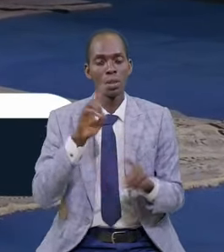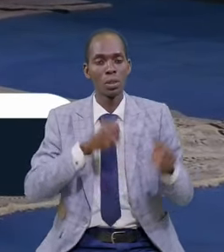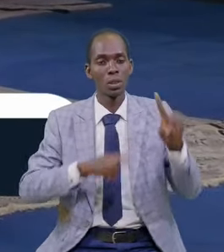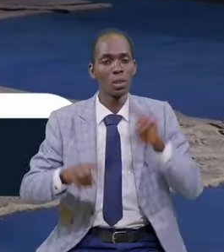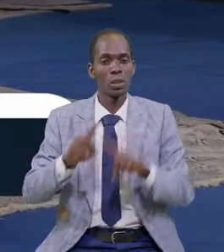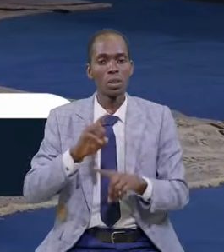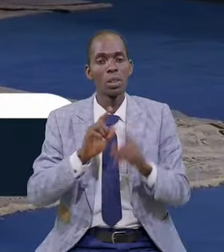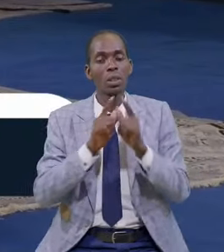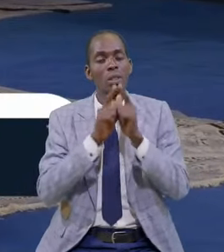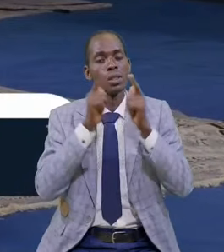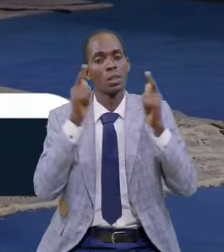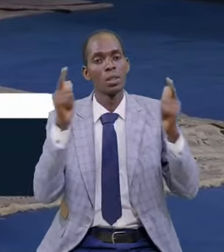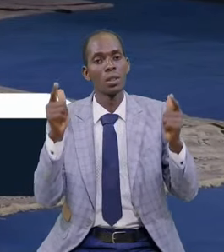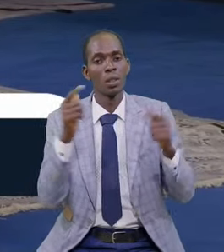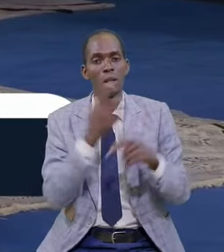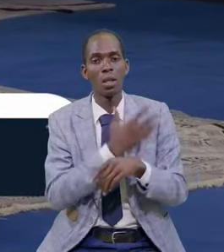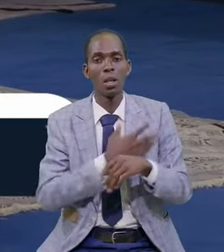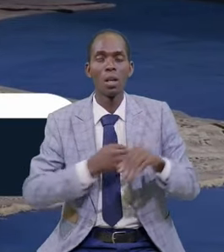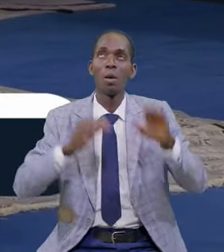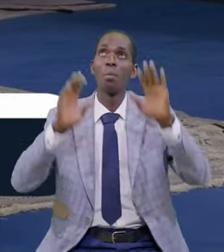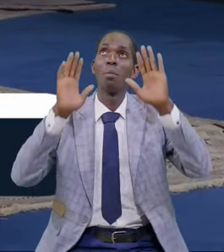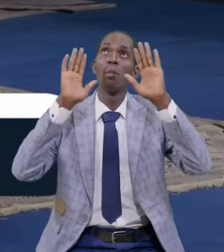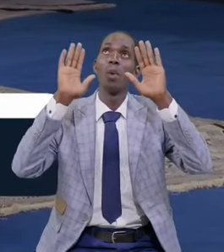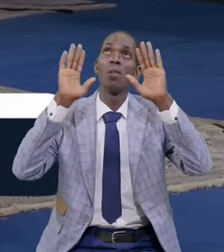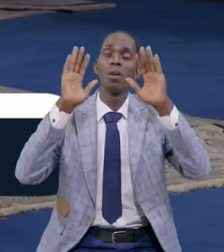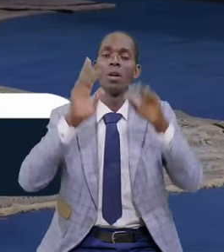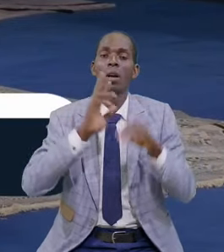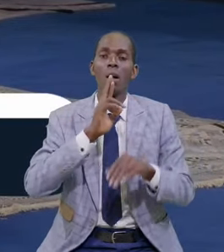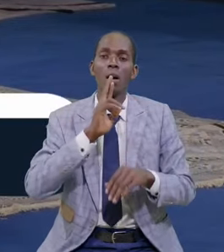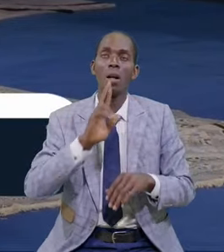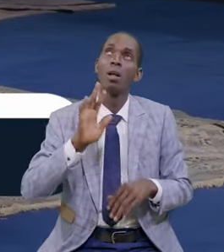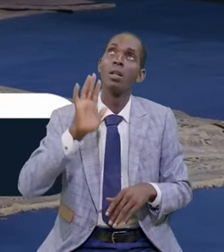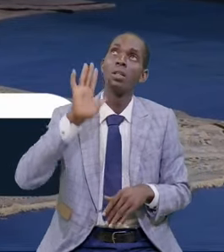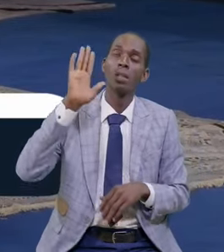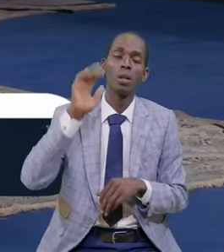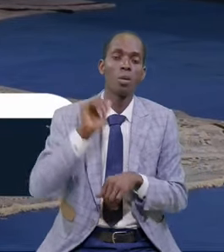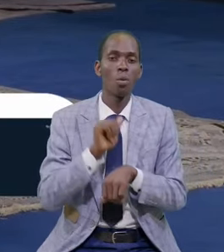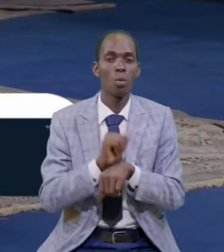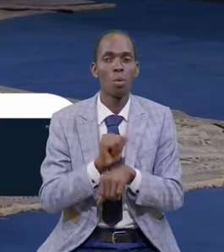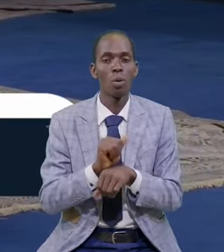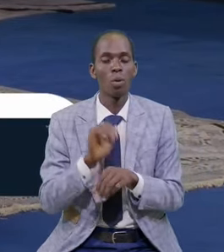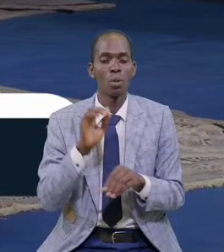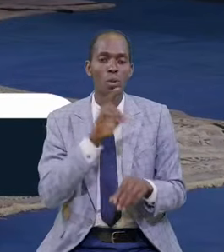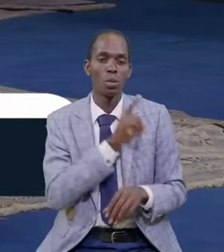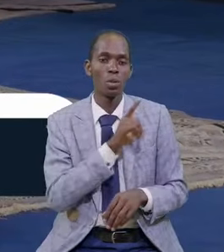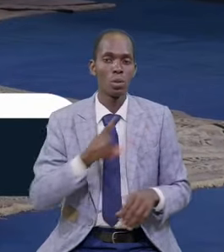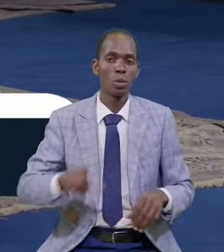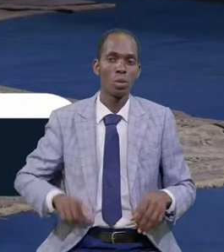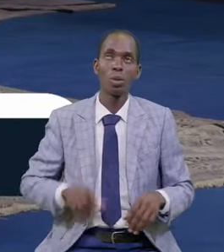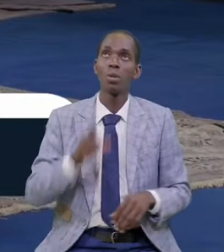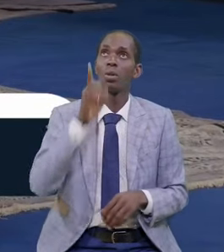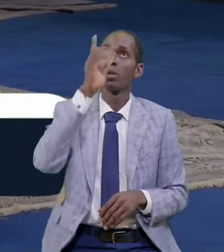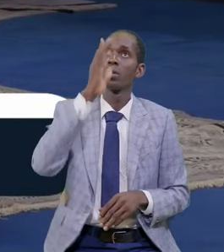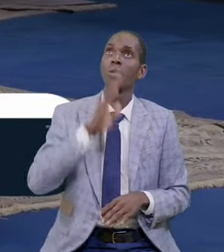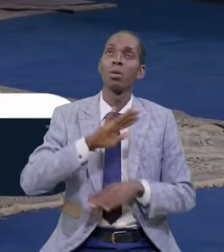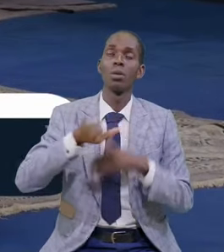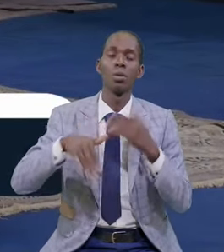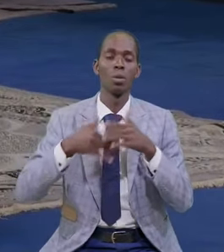and marvelous are thy Works Lord God Almighty